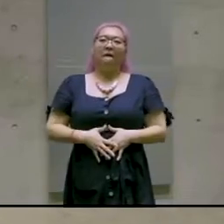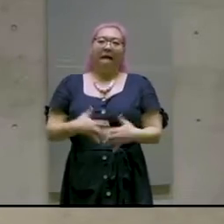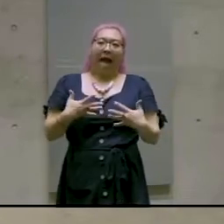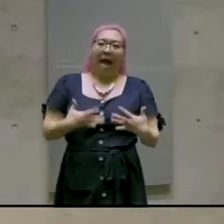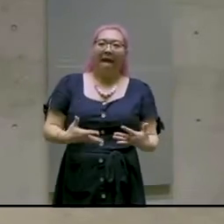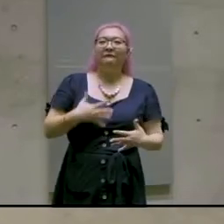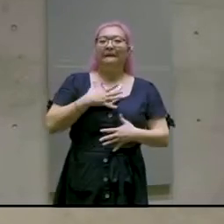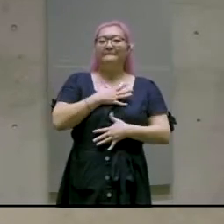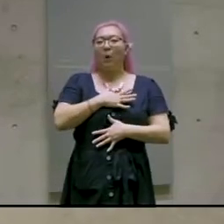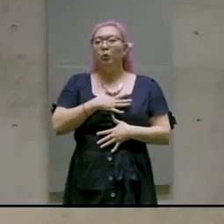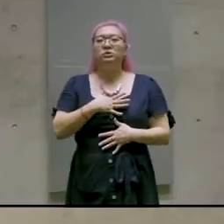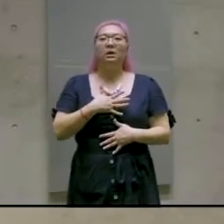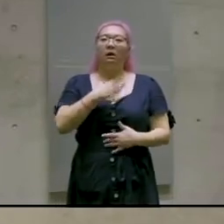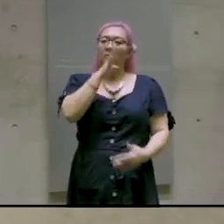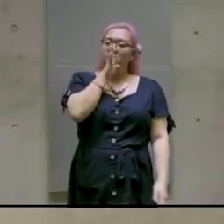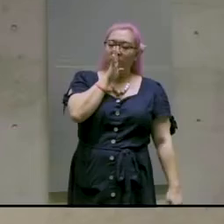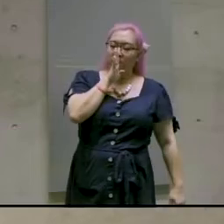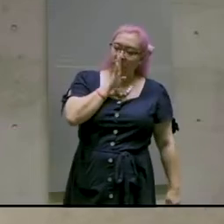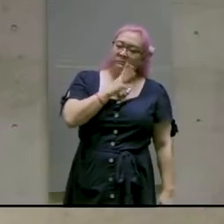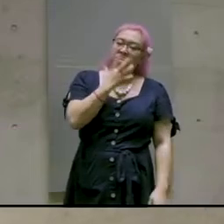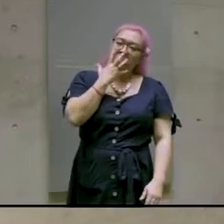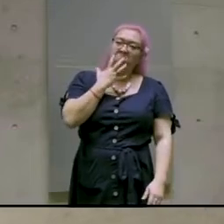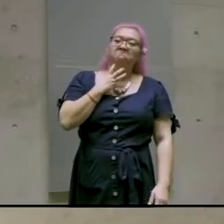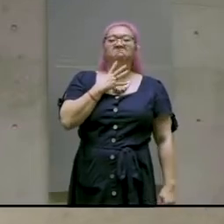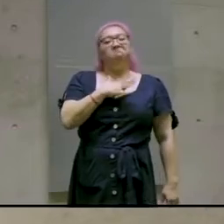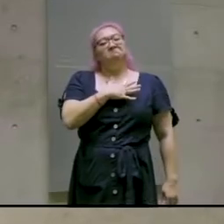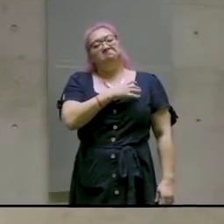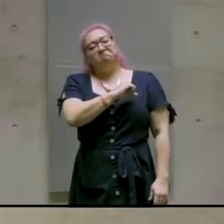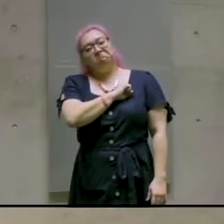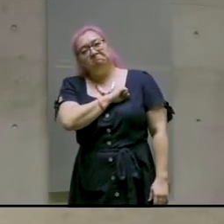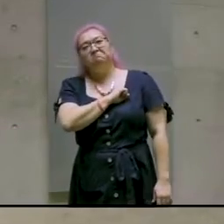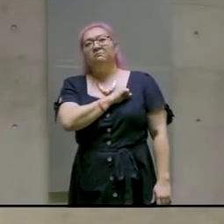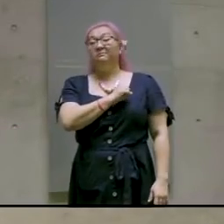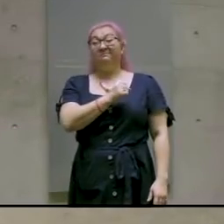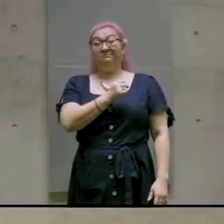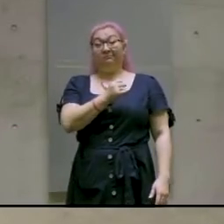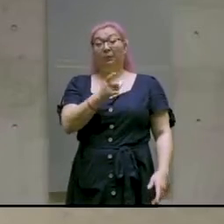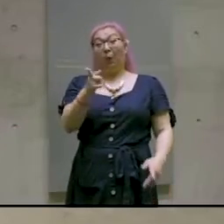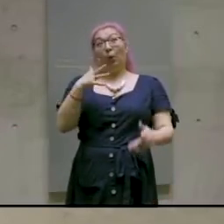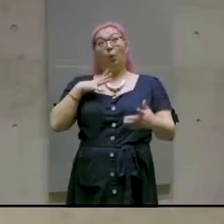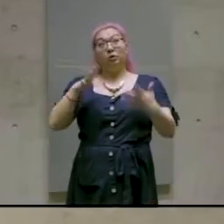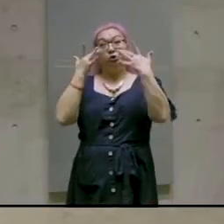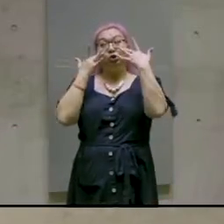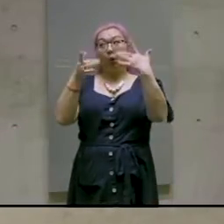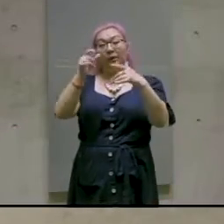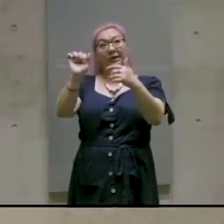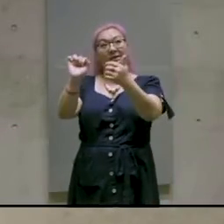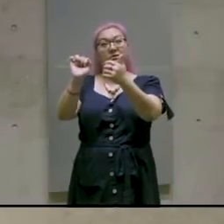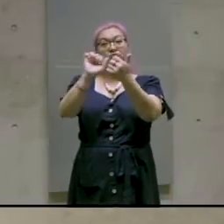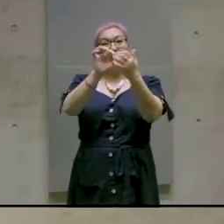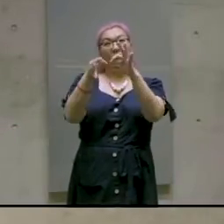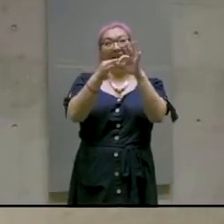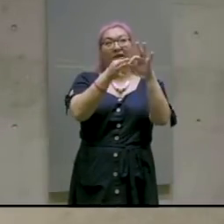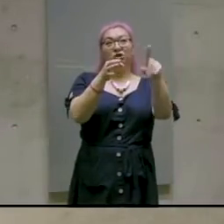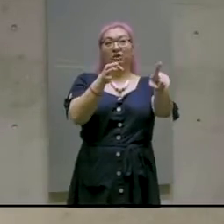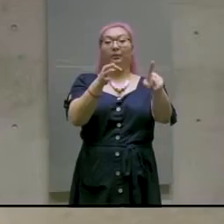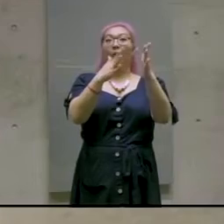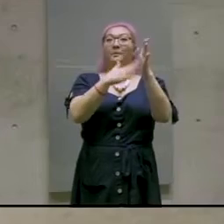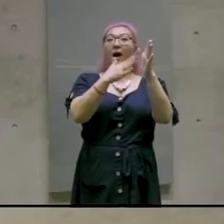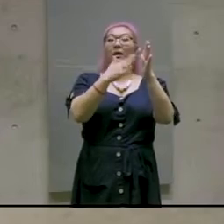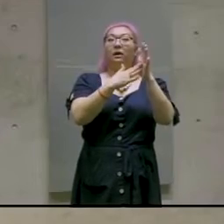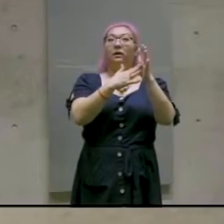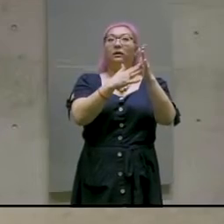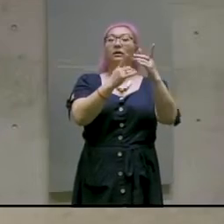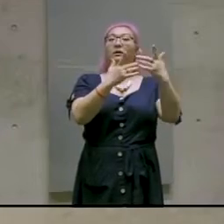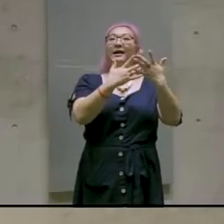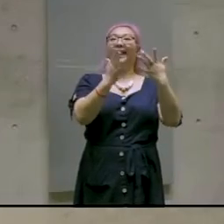outset. And we also wanted it to establish the relationship that he has clearly with Michael. So he tells the player that they wrestle together, and